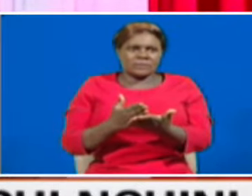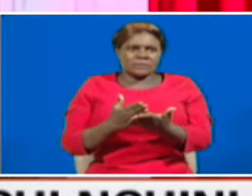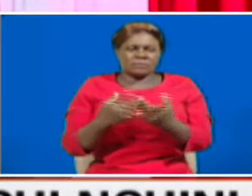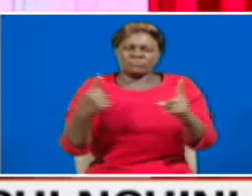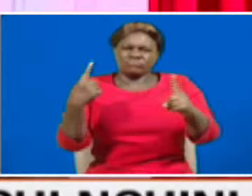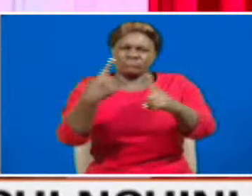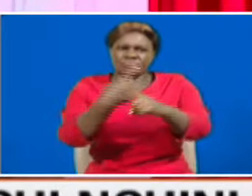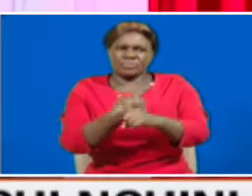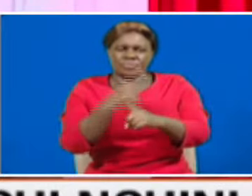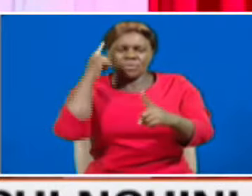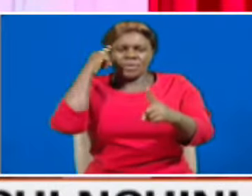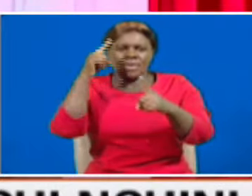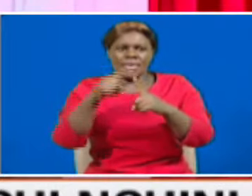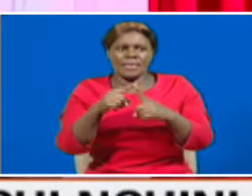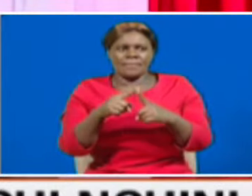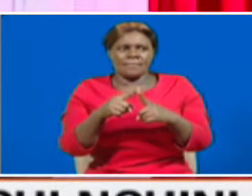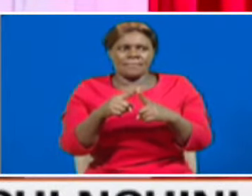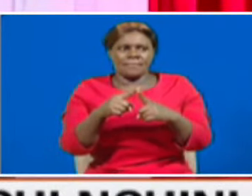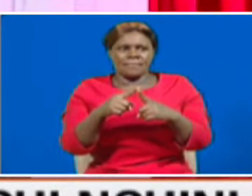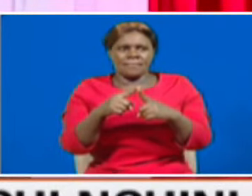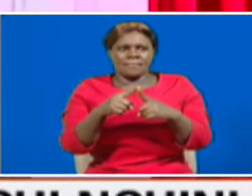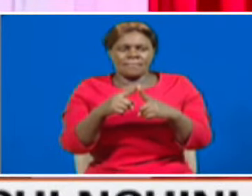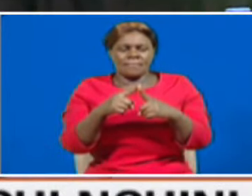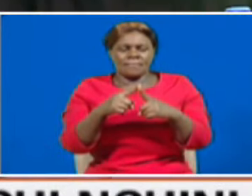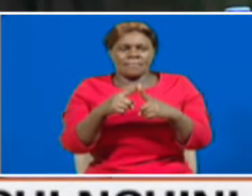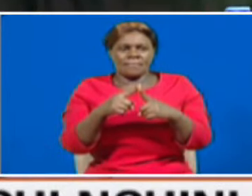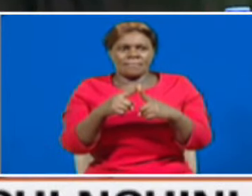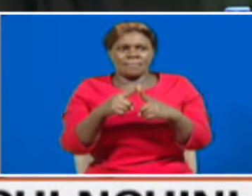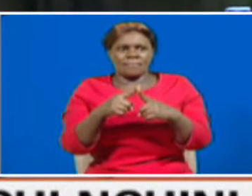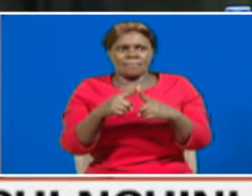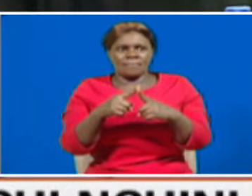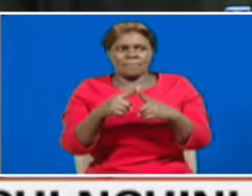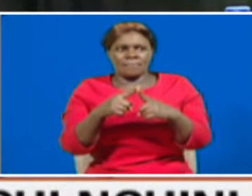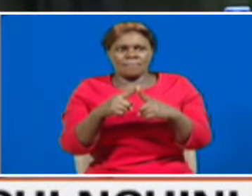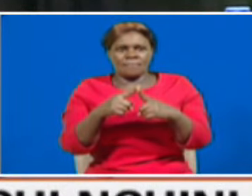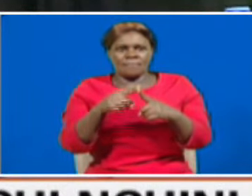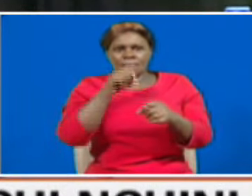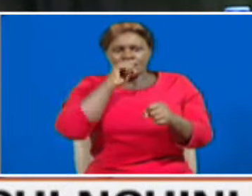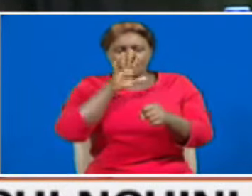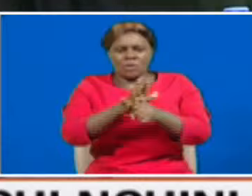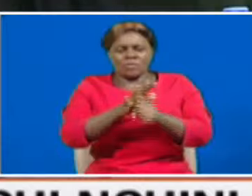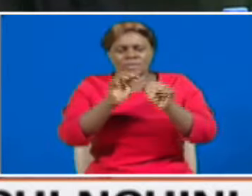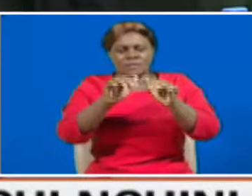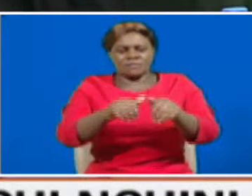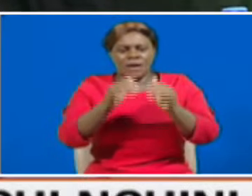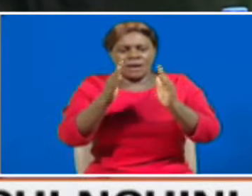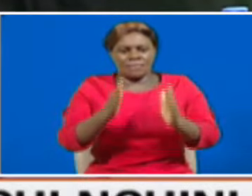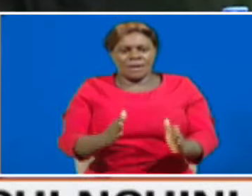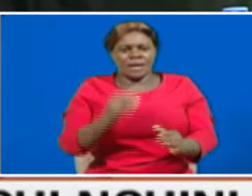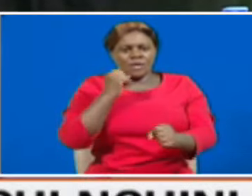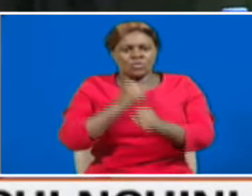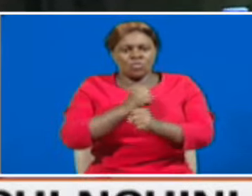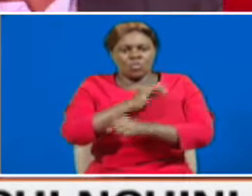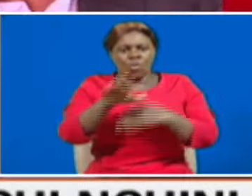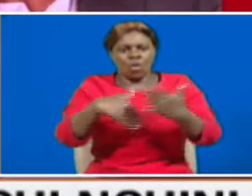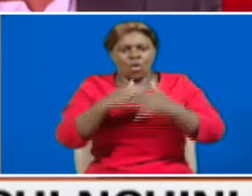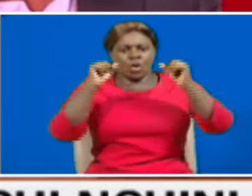the intended objective. Gachagua alihakikishia wakulima hao kuwa atafanya juu